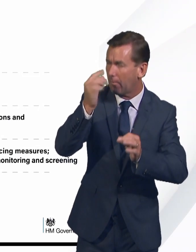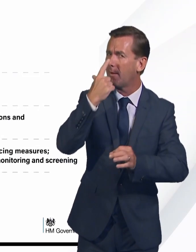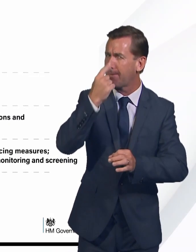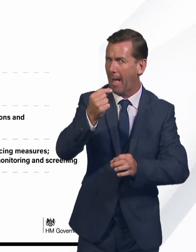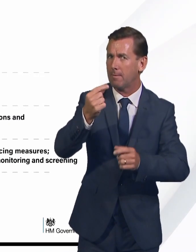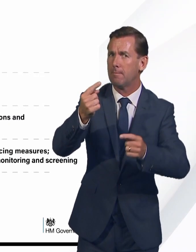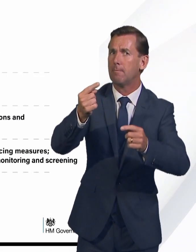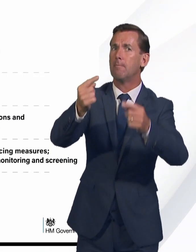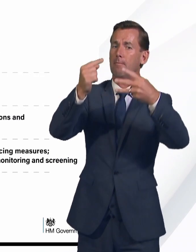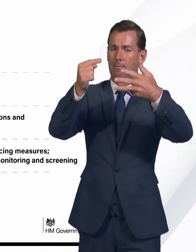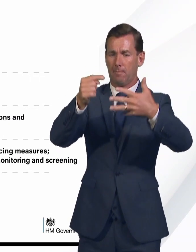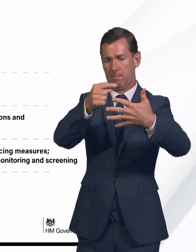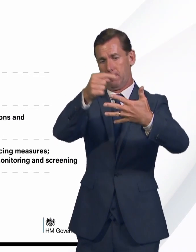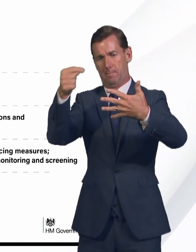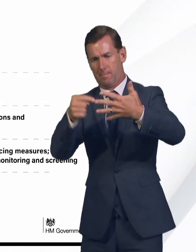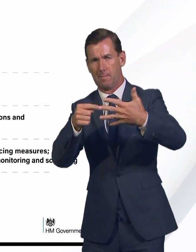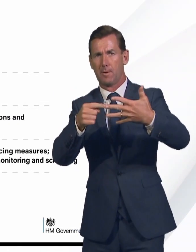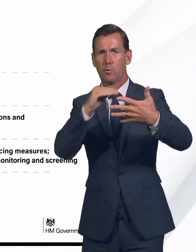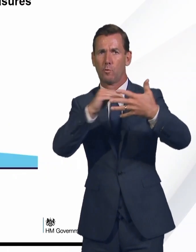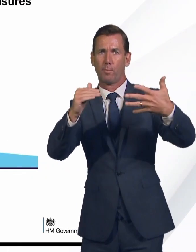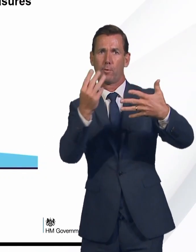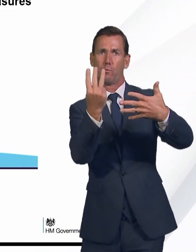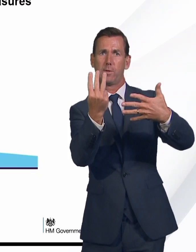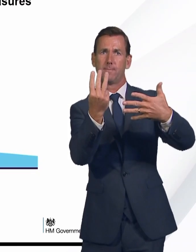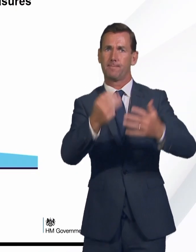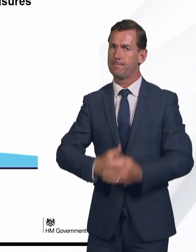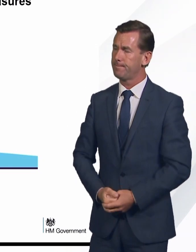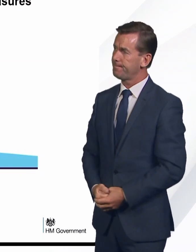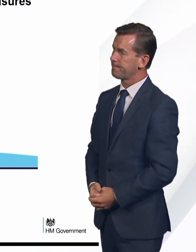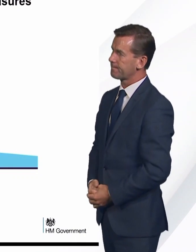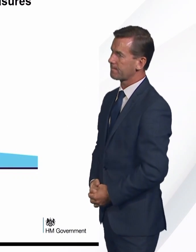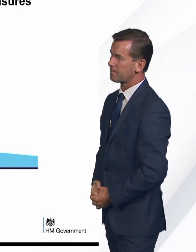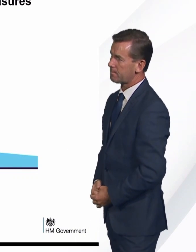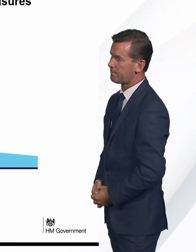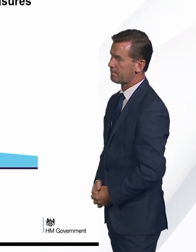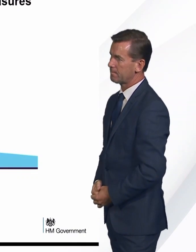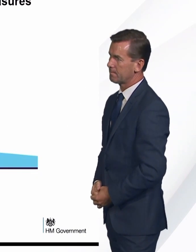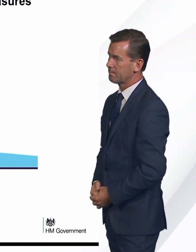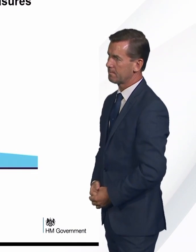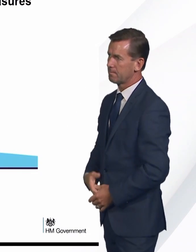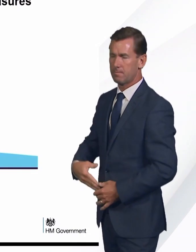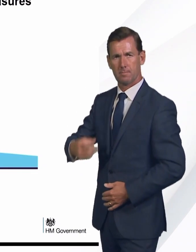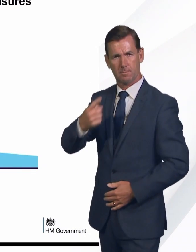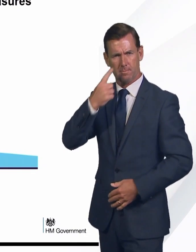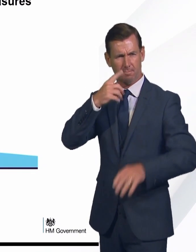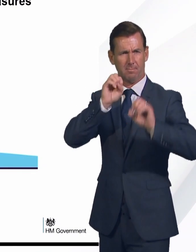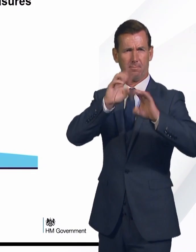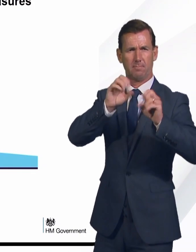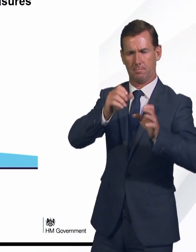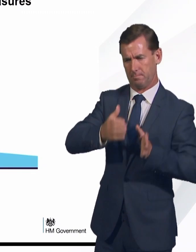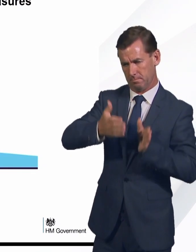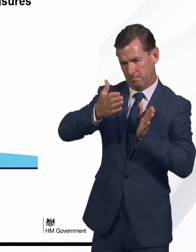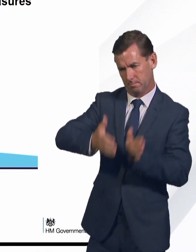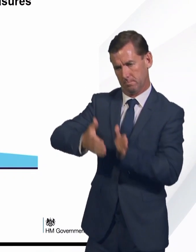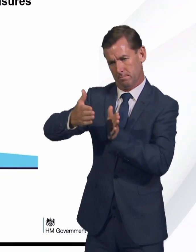level 3. If we could go to the next slide, please. We've set out the first of the 3 steps that we'll take carefully